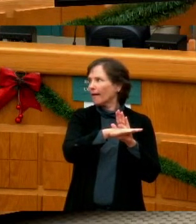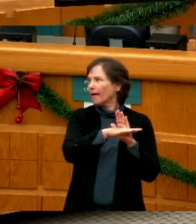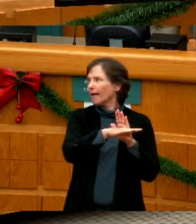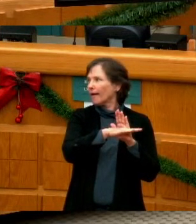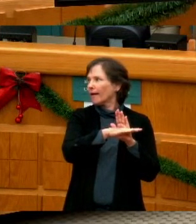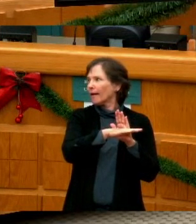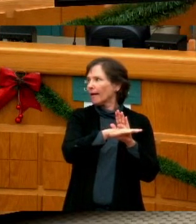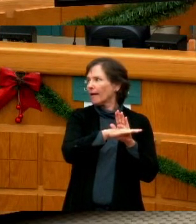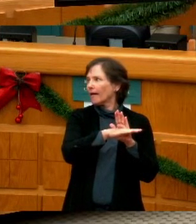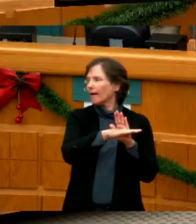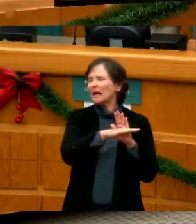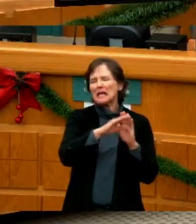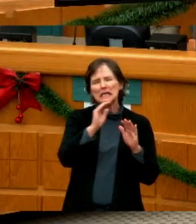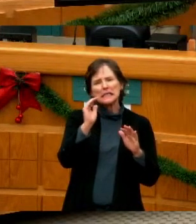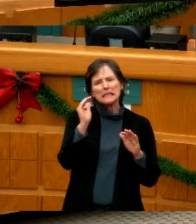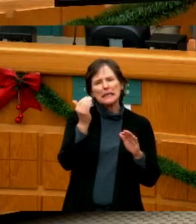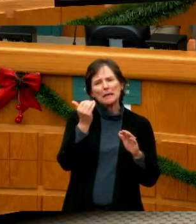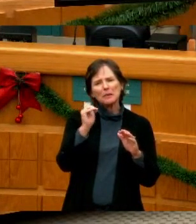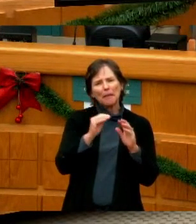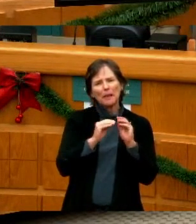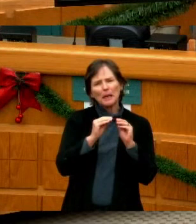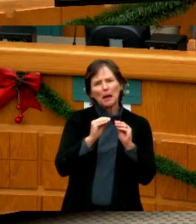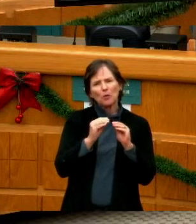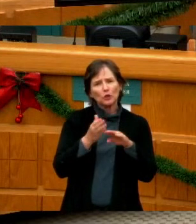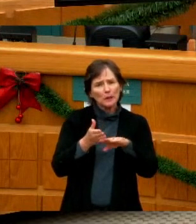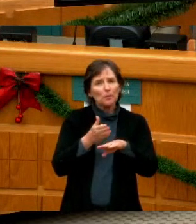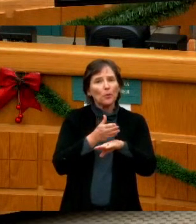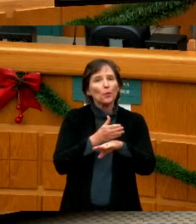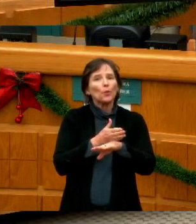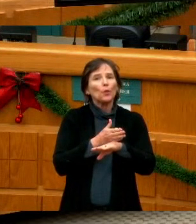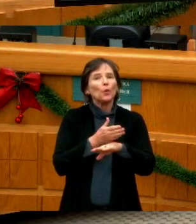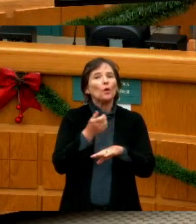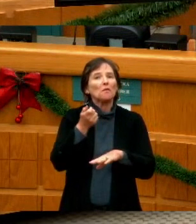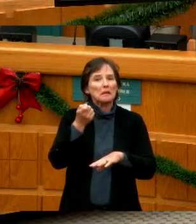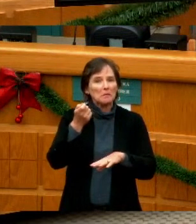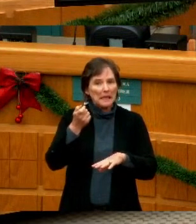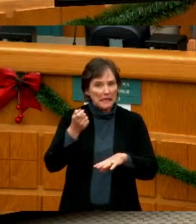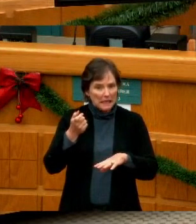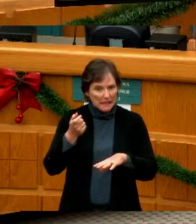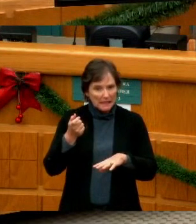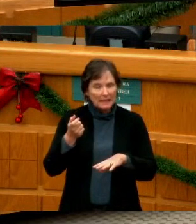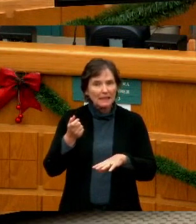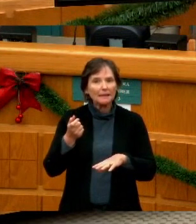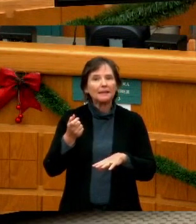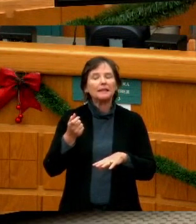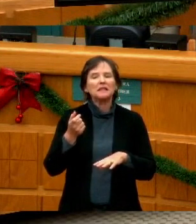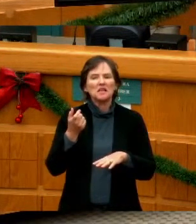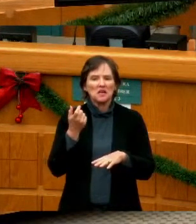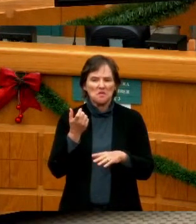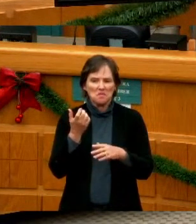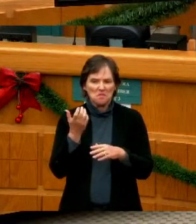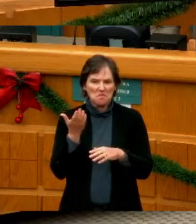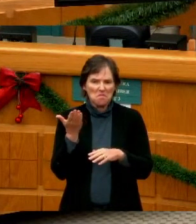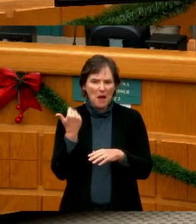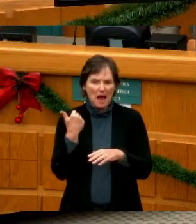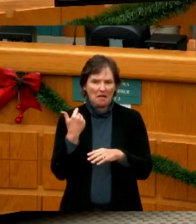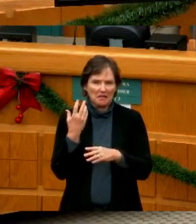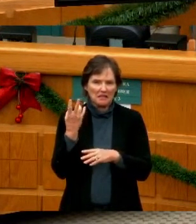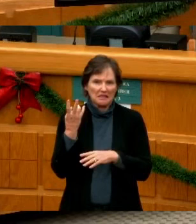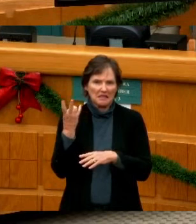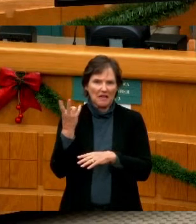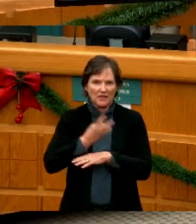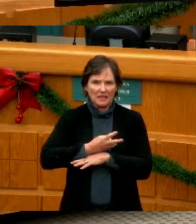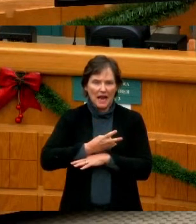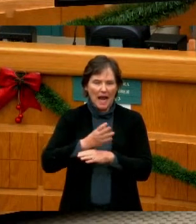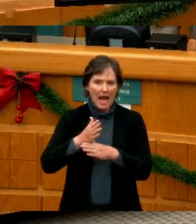140, 180, 121. And now our numbers seem to get a little better. And so this definitely is improvement. So if you look over